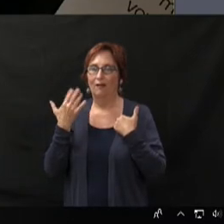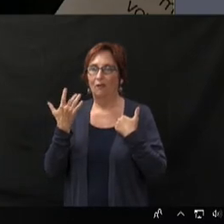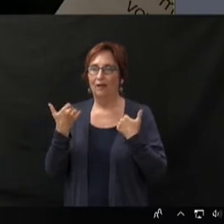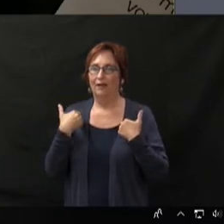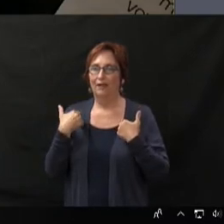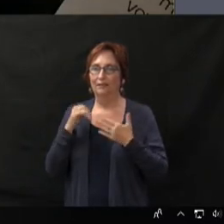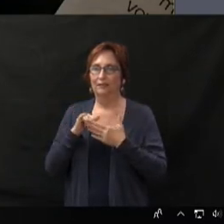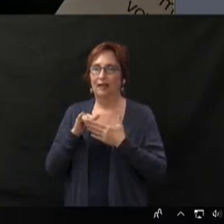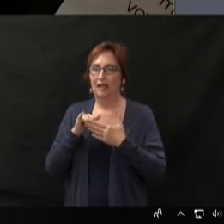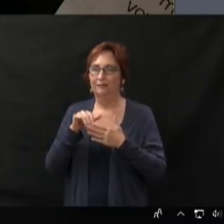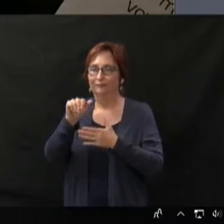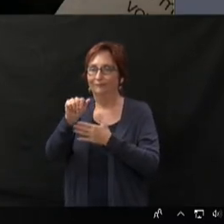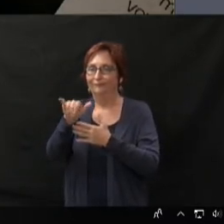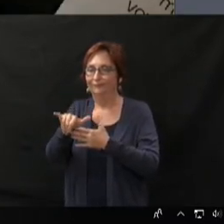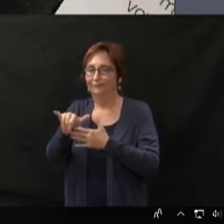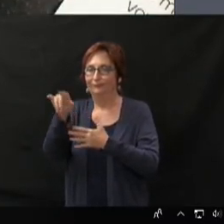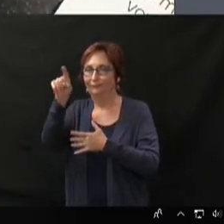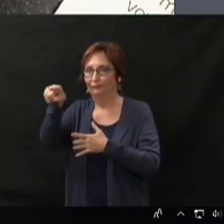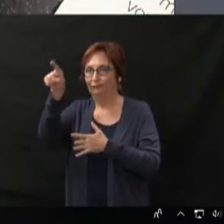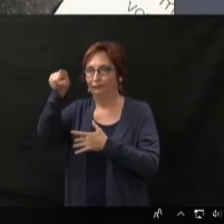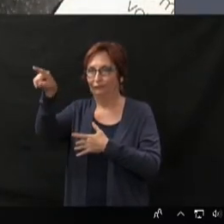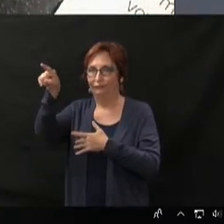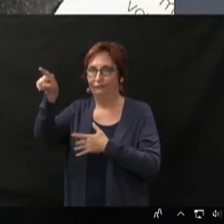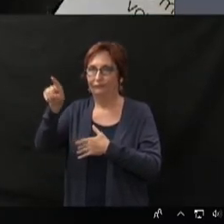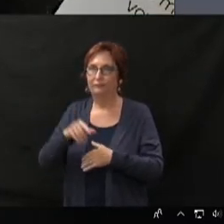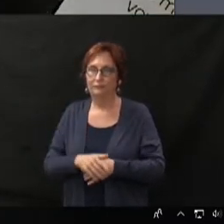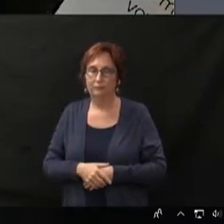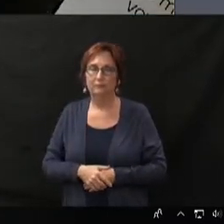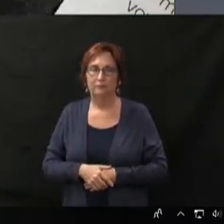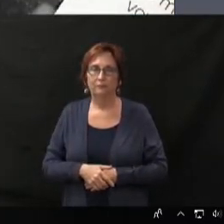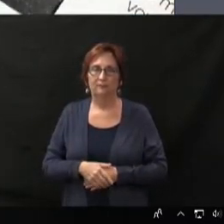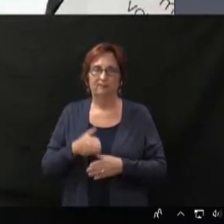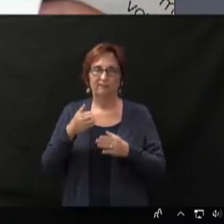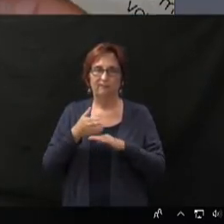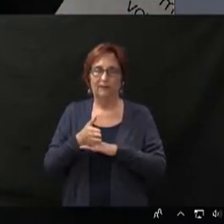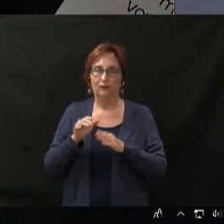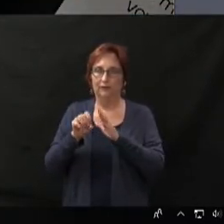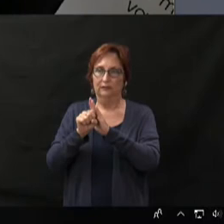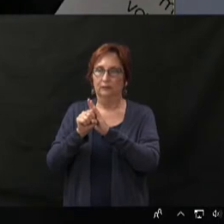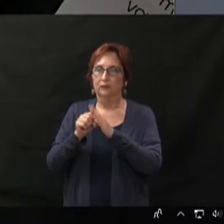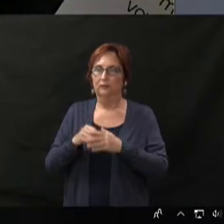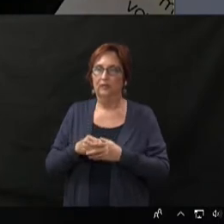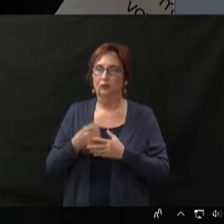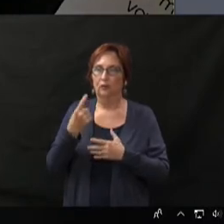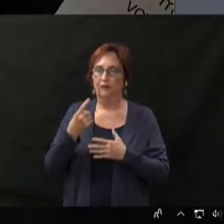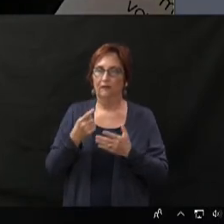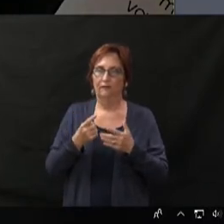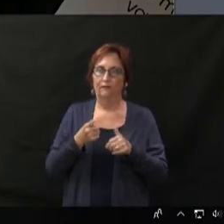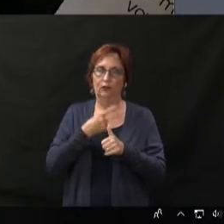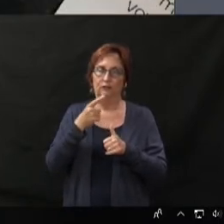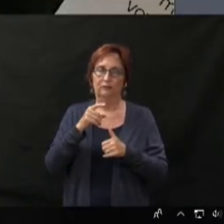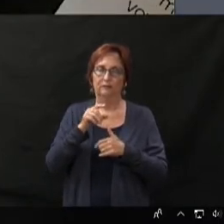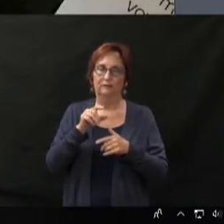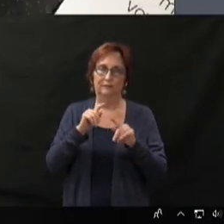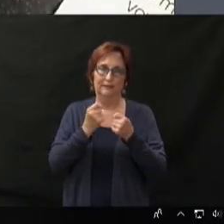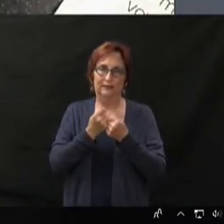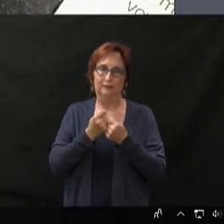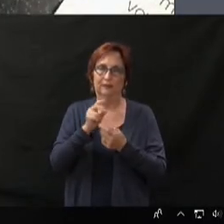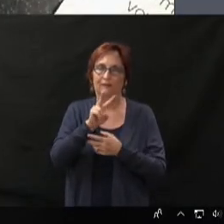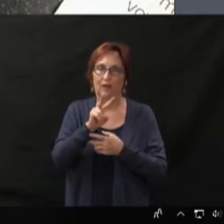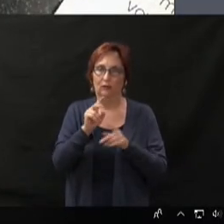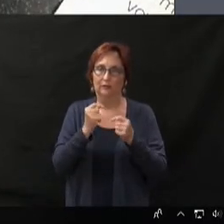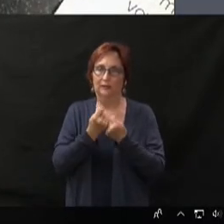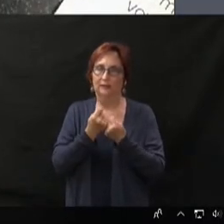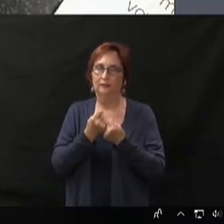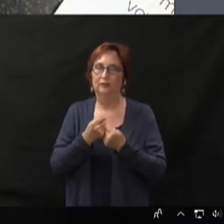after it. Okay? That's one of the first vowel teams I teach because they know play and way and